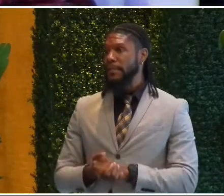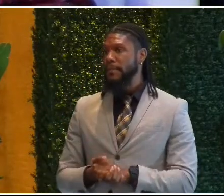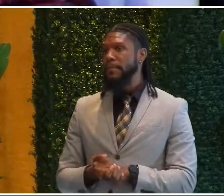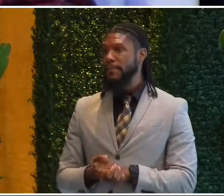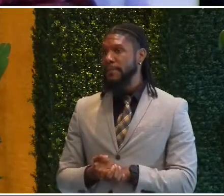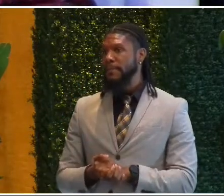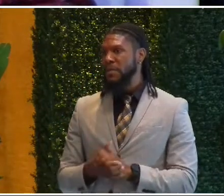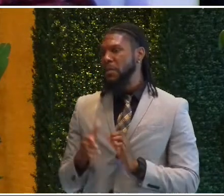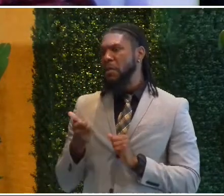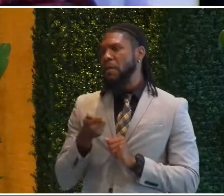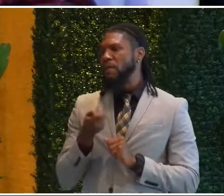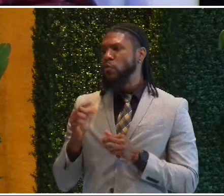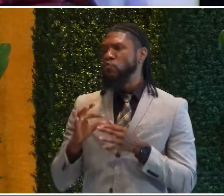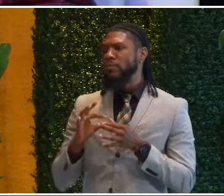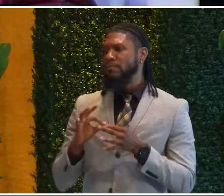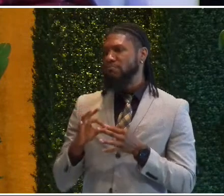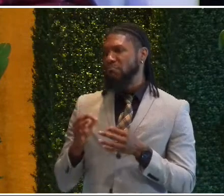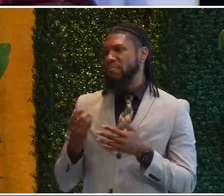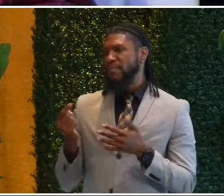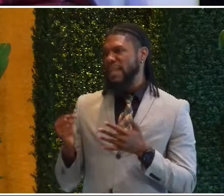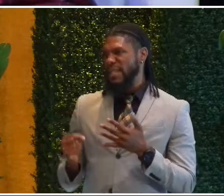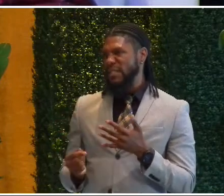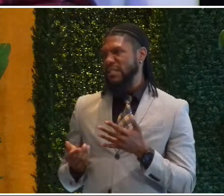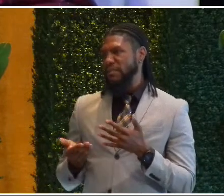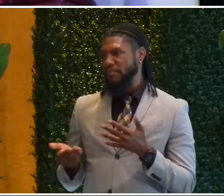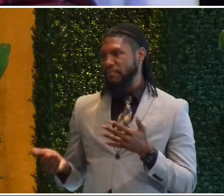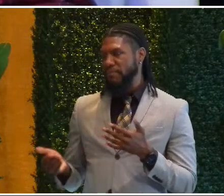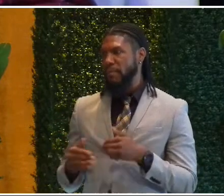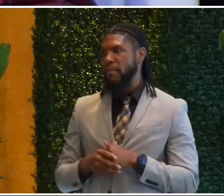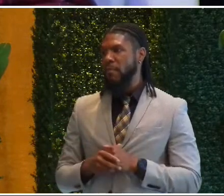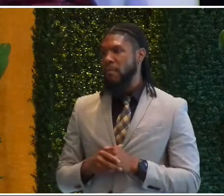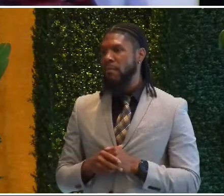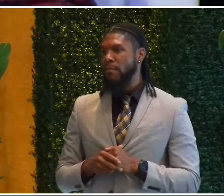there's a few things. A few things